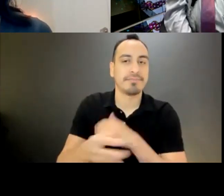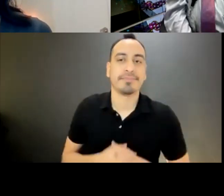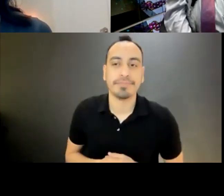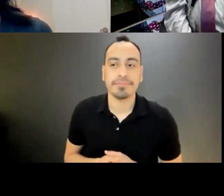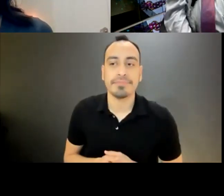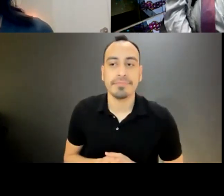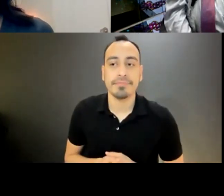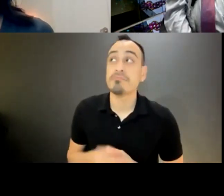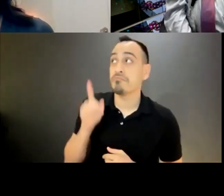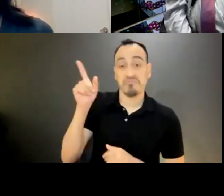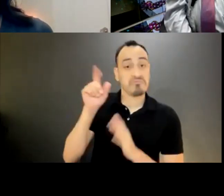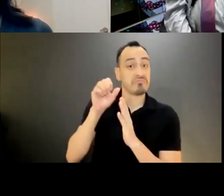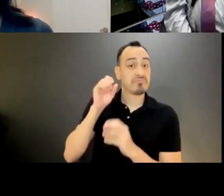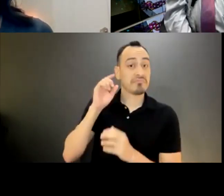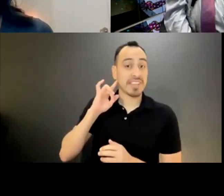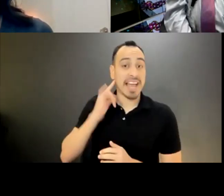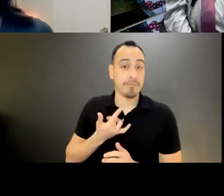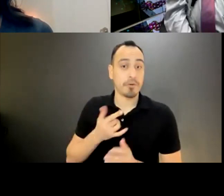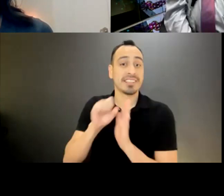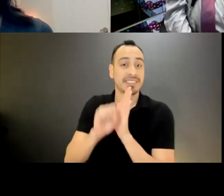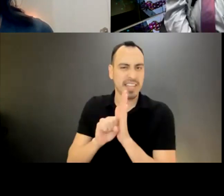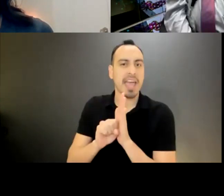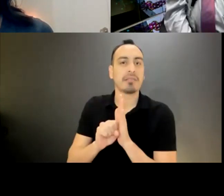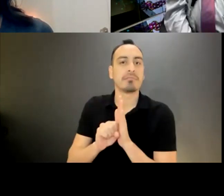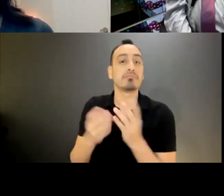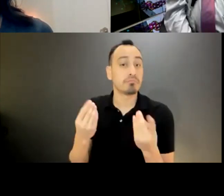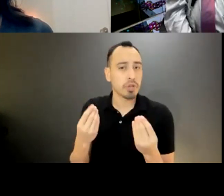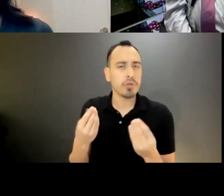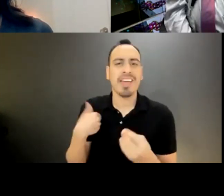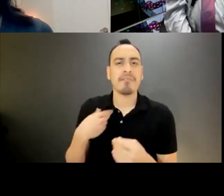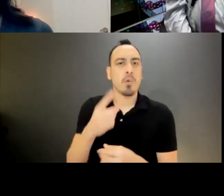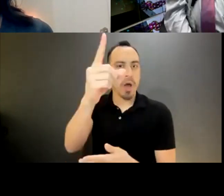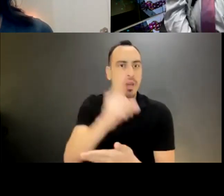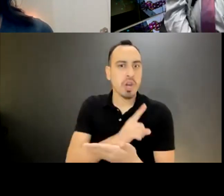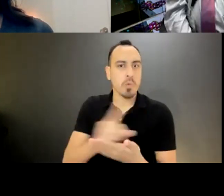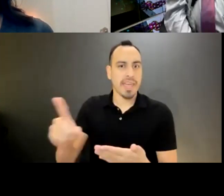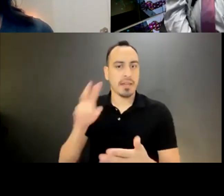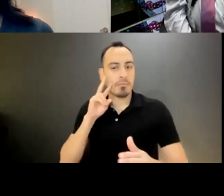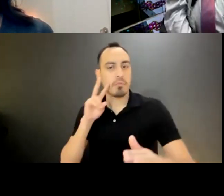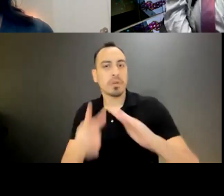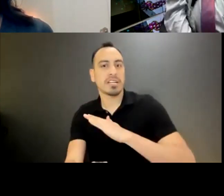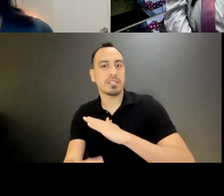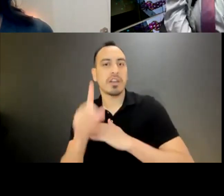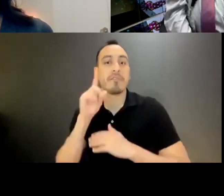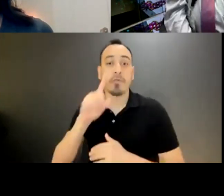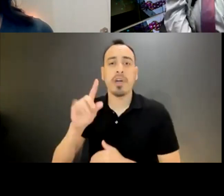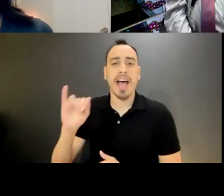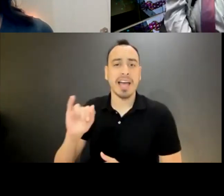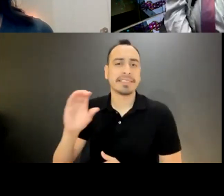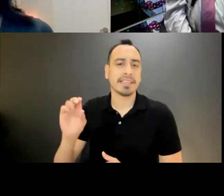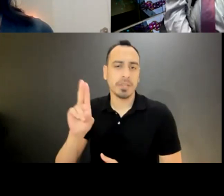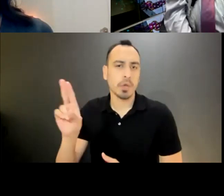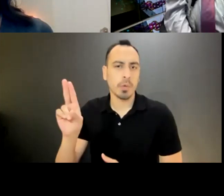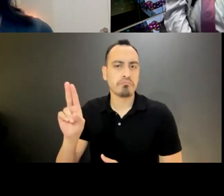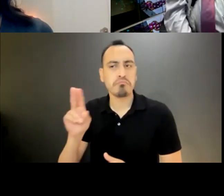on a weekly basis does a 4-week projection of what they think the ICU capacity is going to be, and it's based